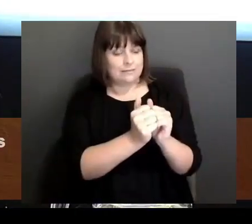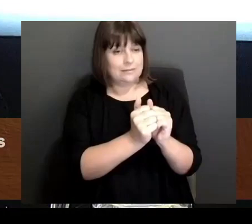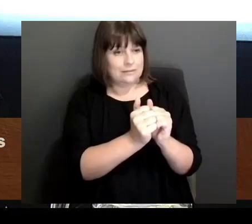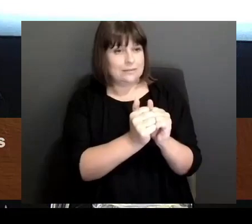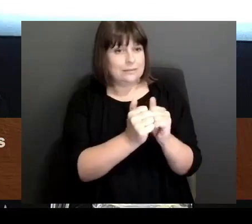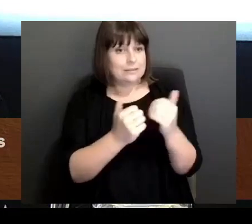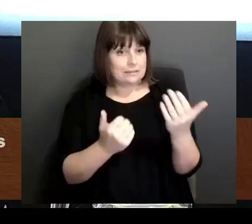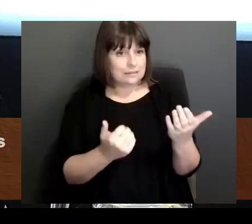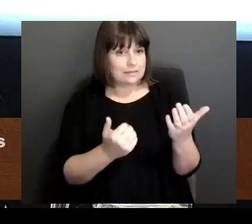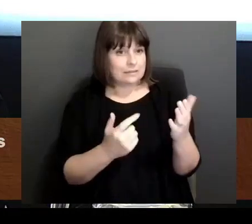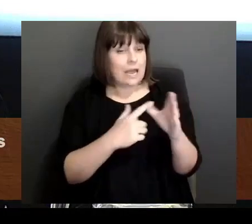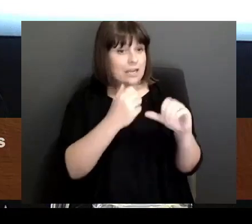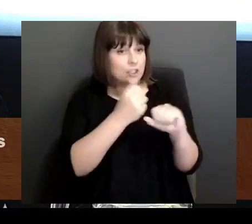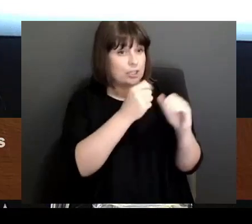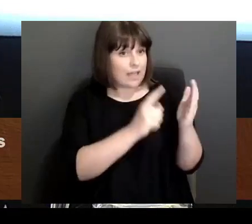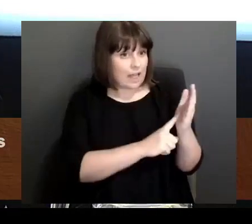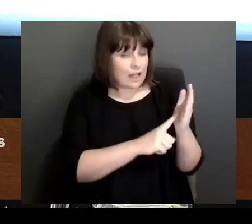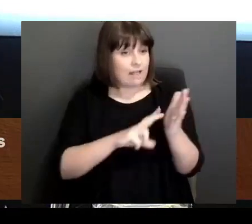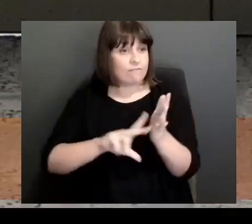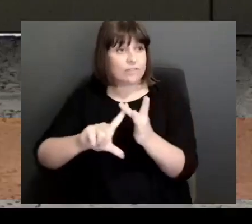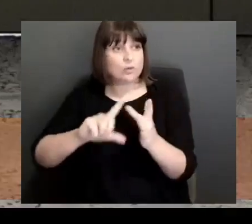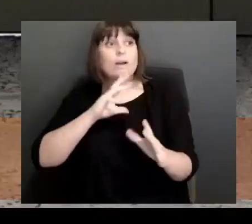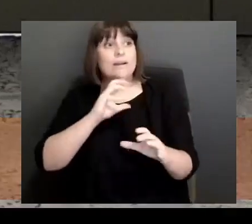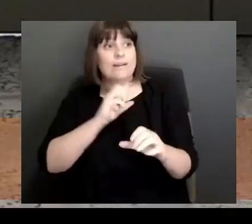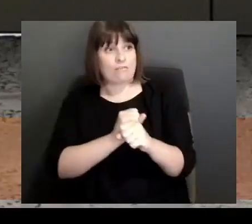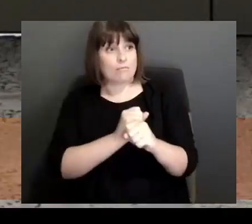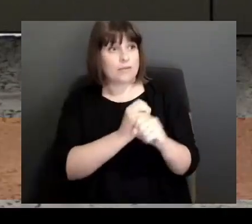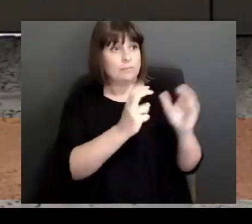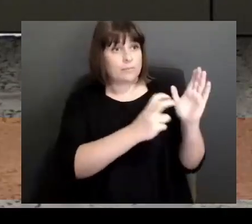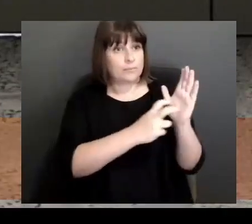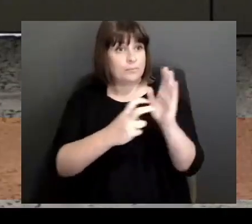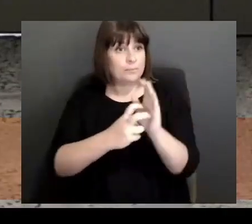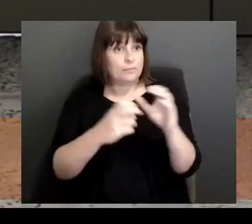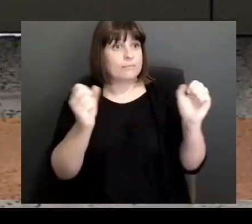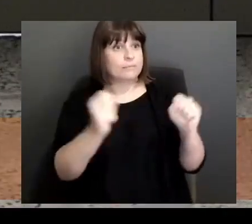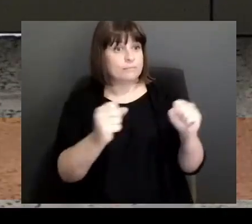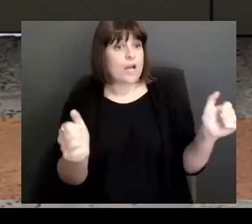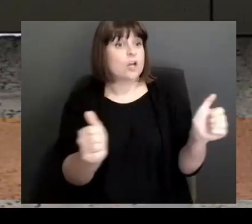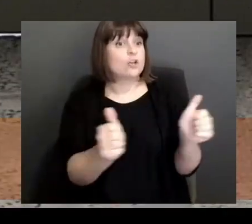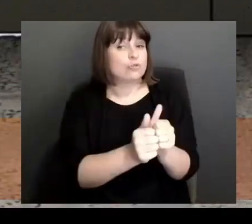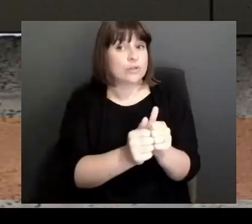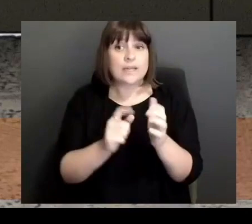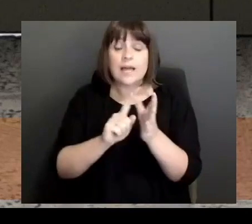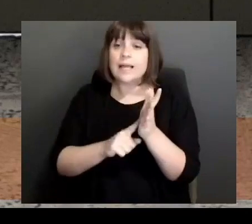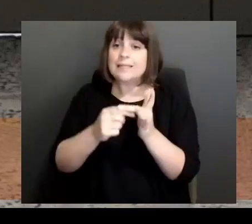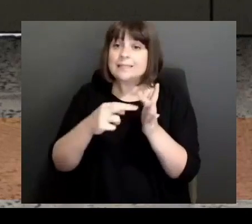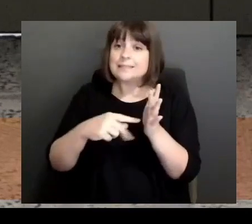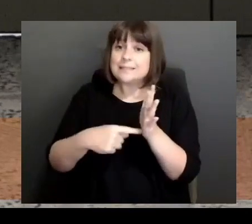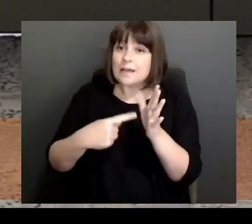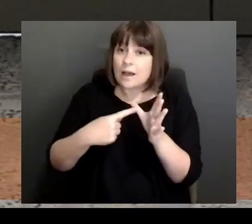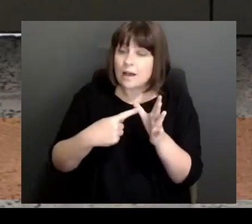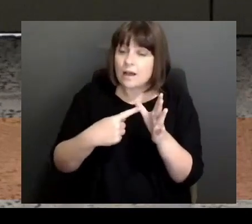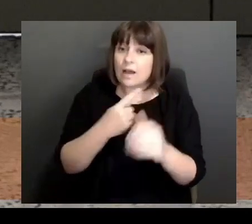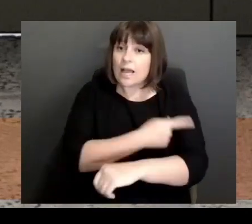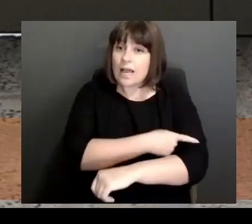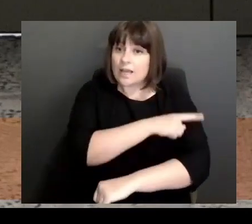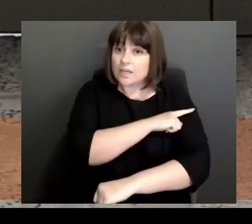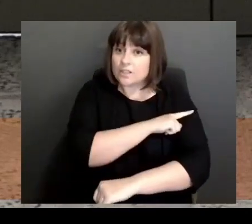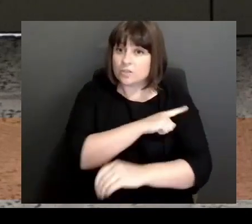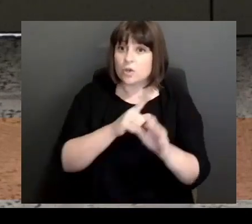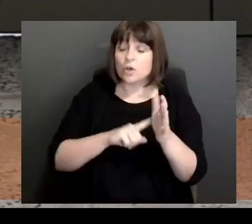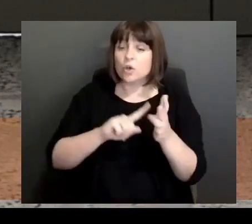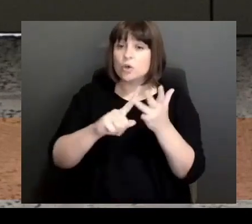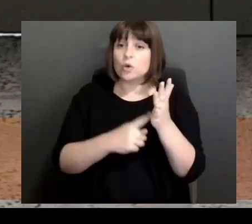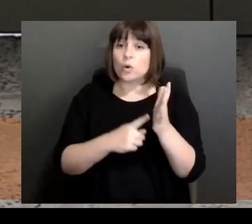between AGL and the Victorian government. Alinta Energy's closure for Loy Yang B power station is